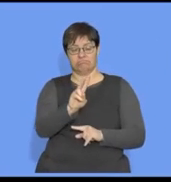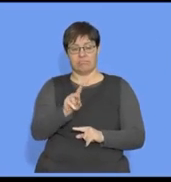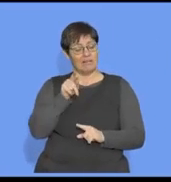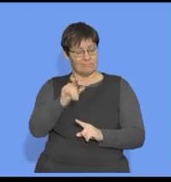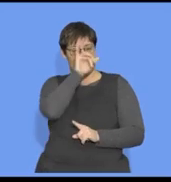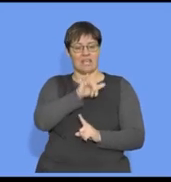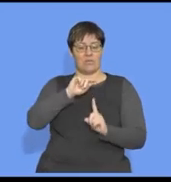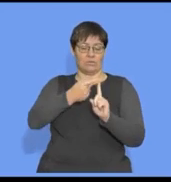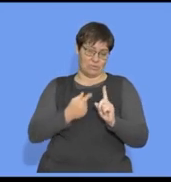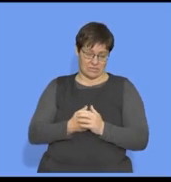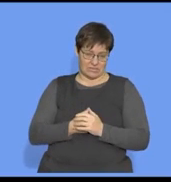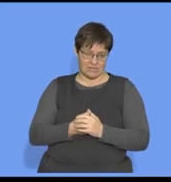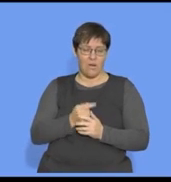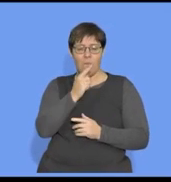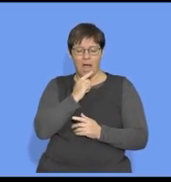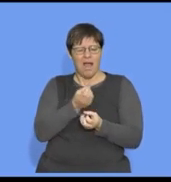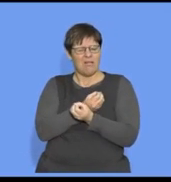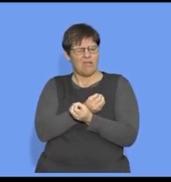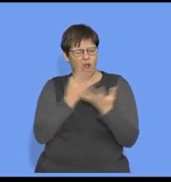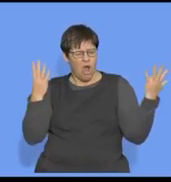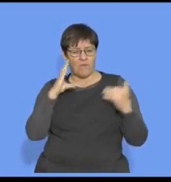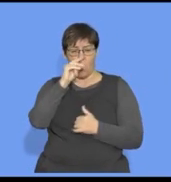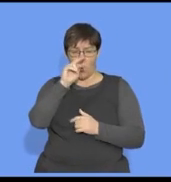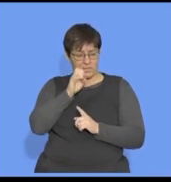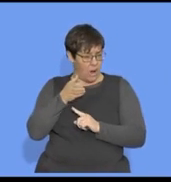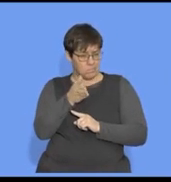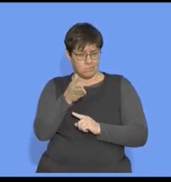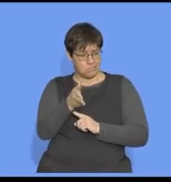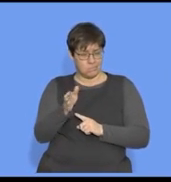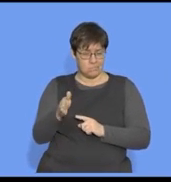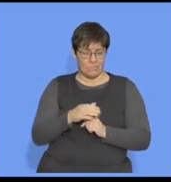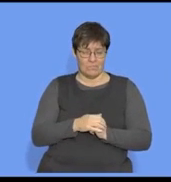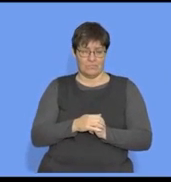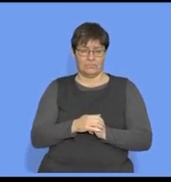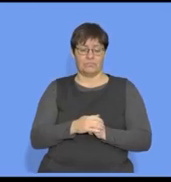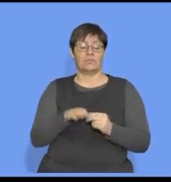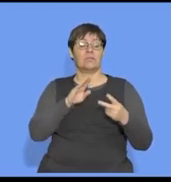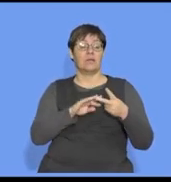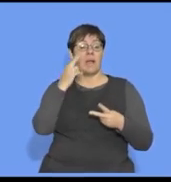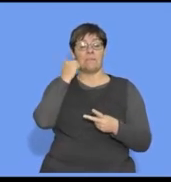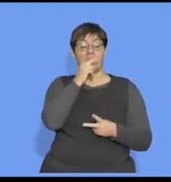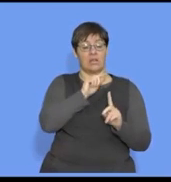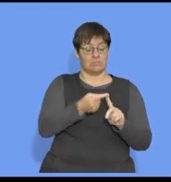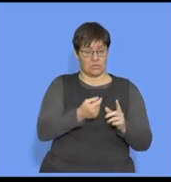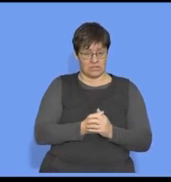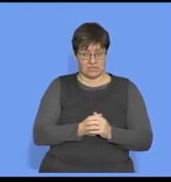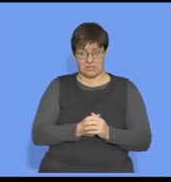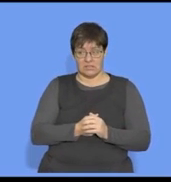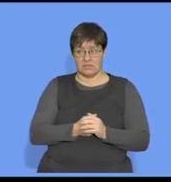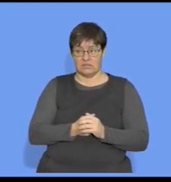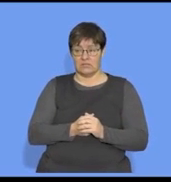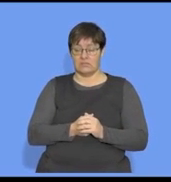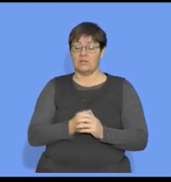vision because it contains a lot of cones. Then we move to the blind spot